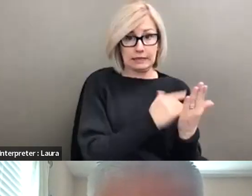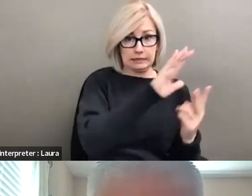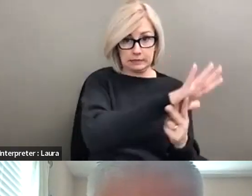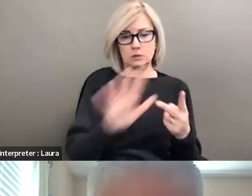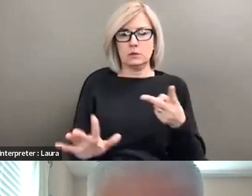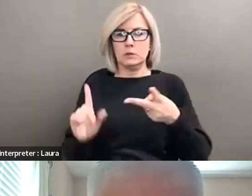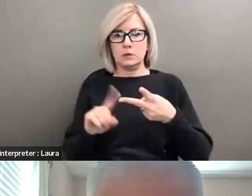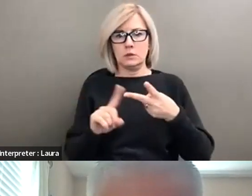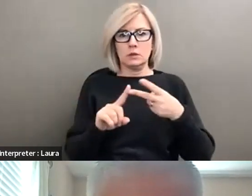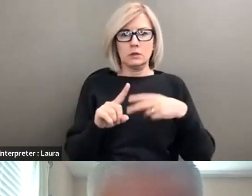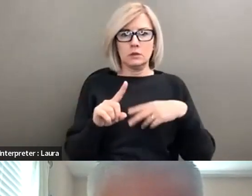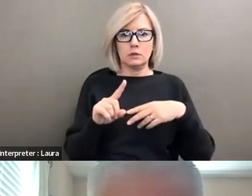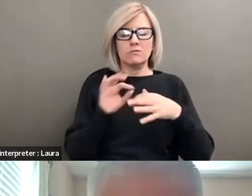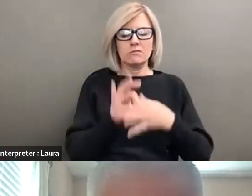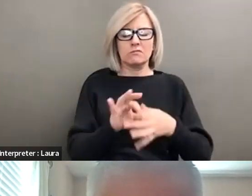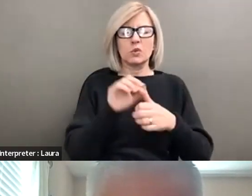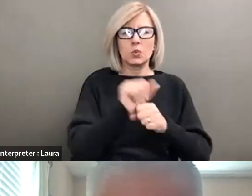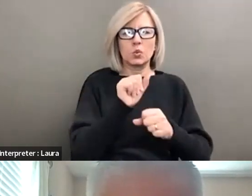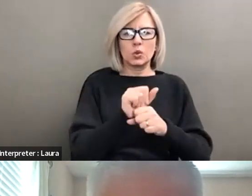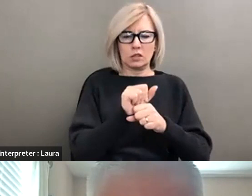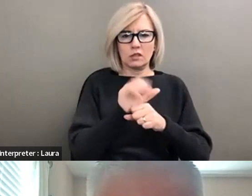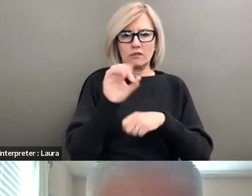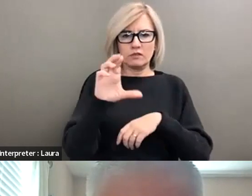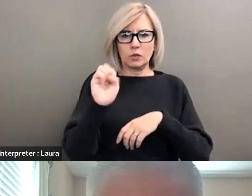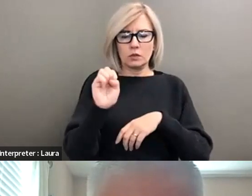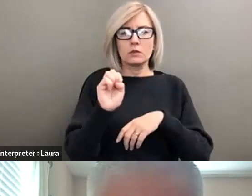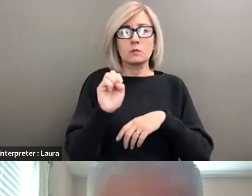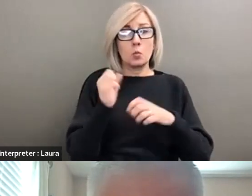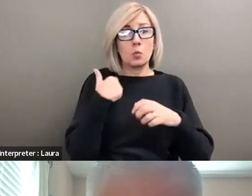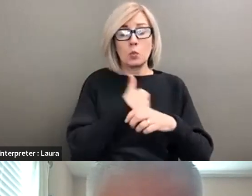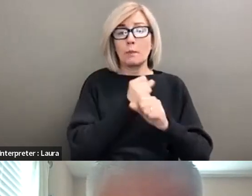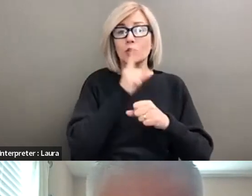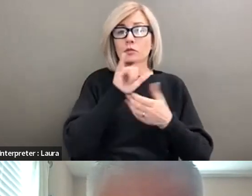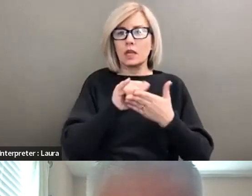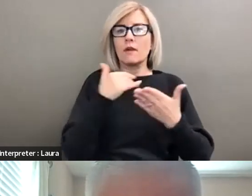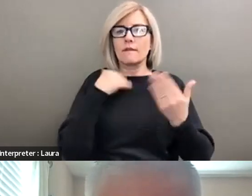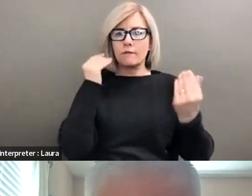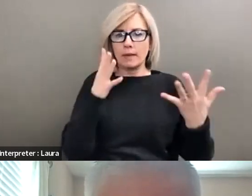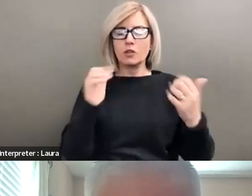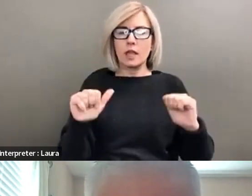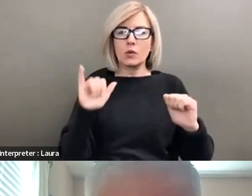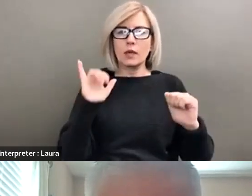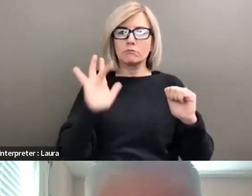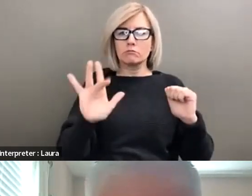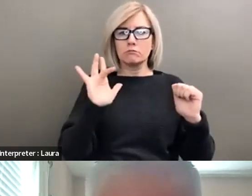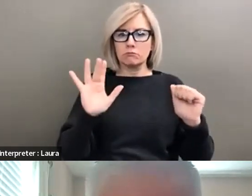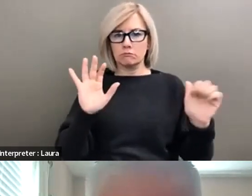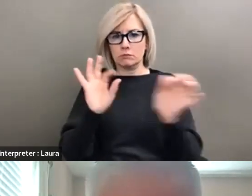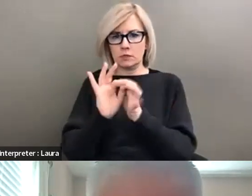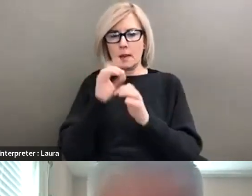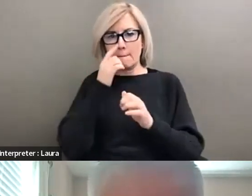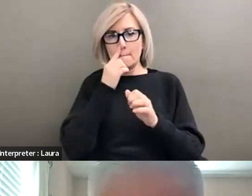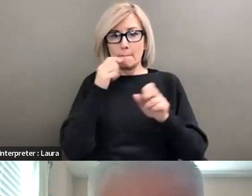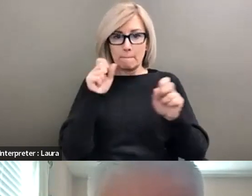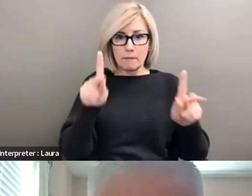then the other one is around the workforce. And we'll make sure we have some information on there that you can link. The real easy opportunity is